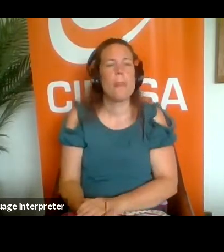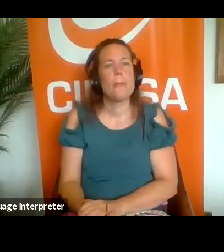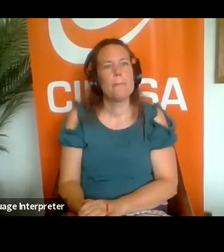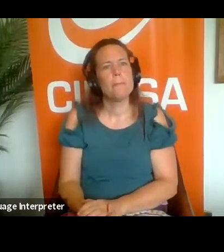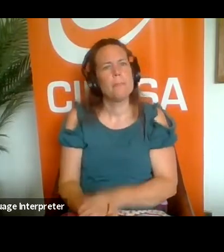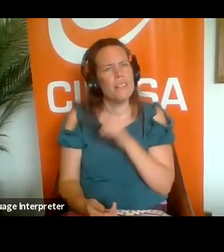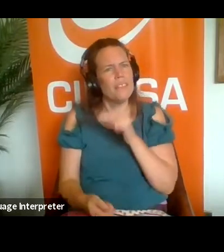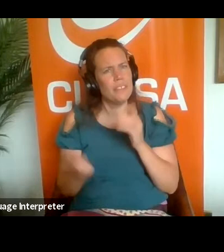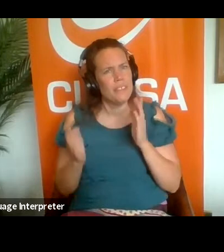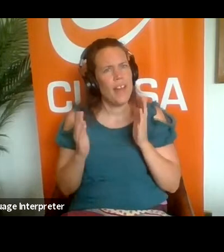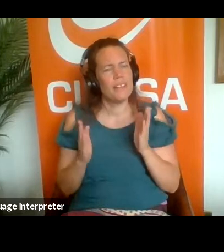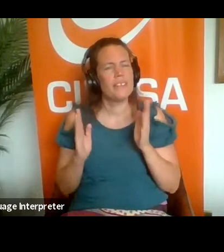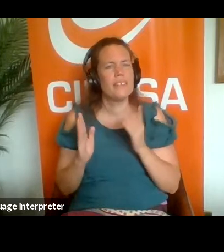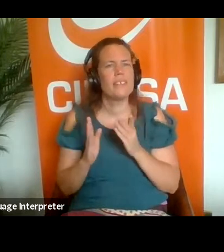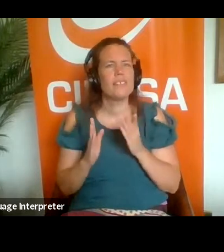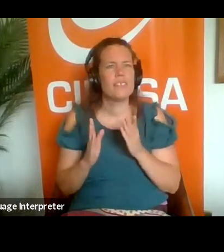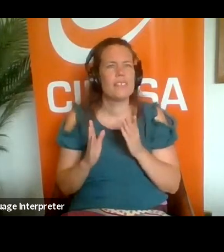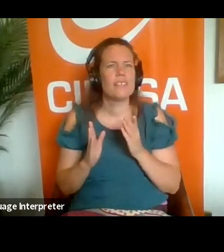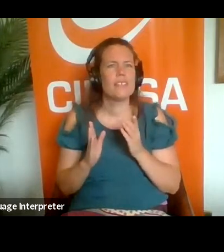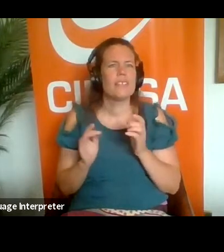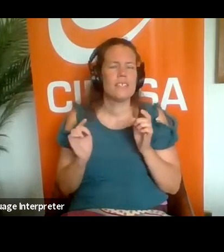that is enough to